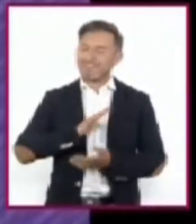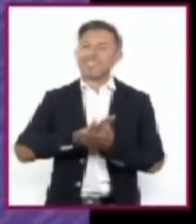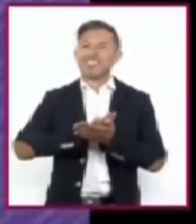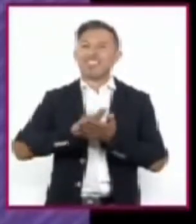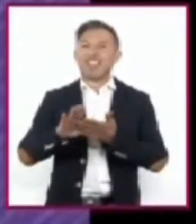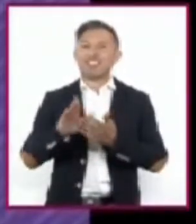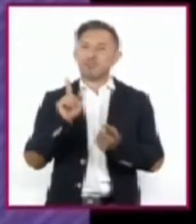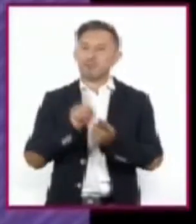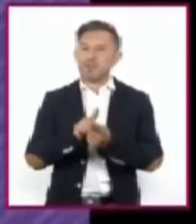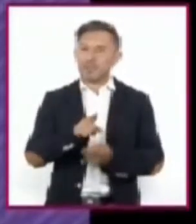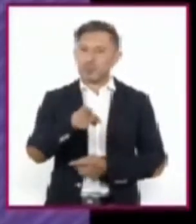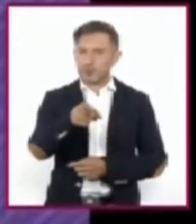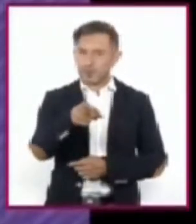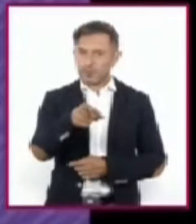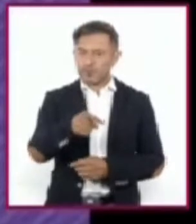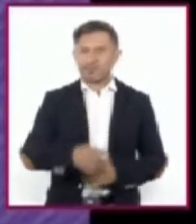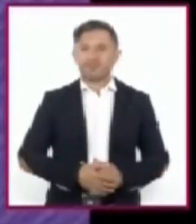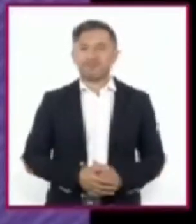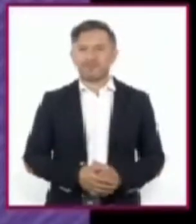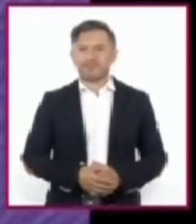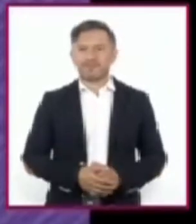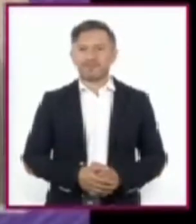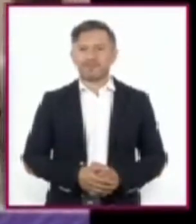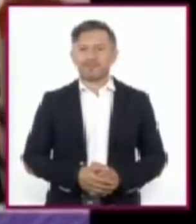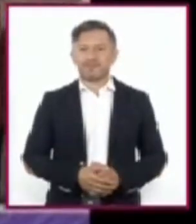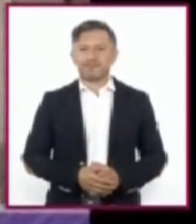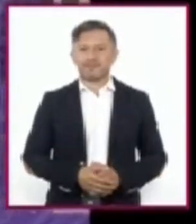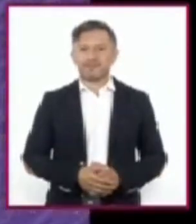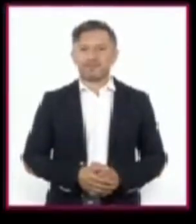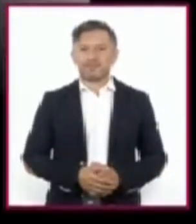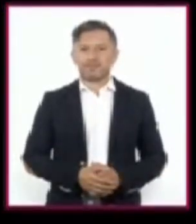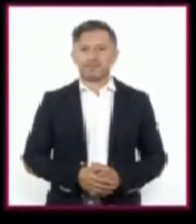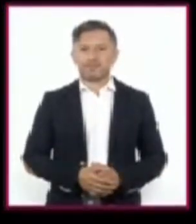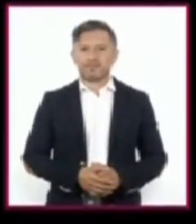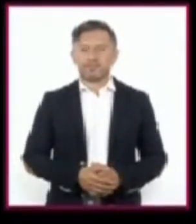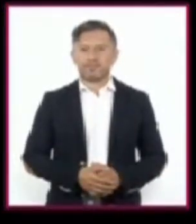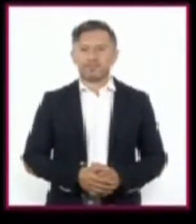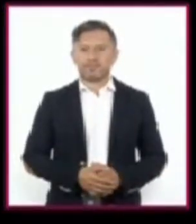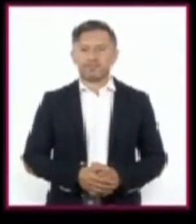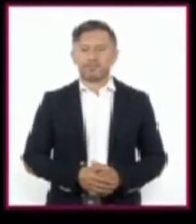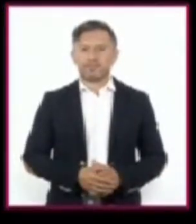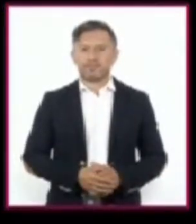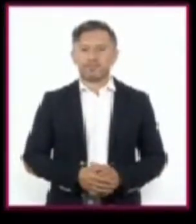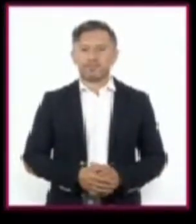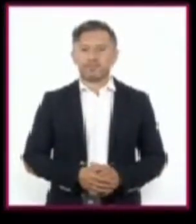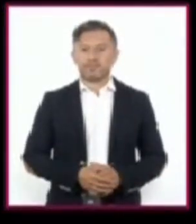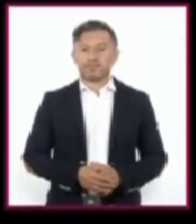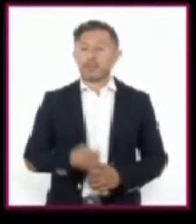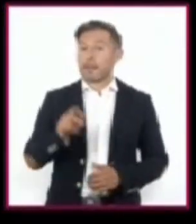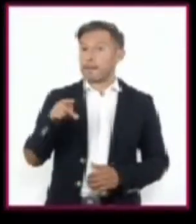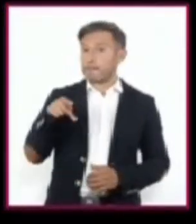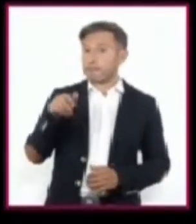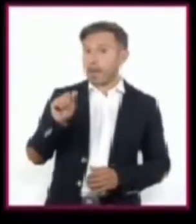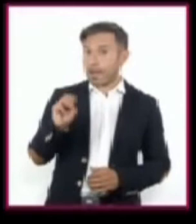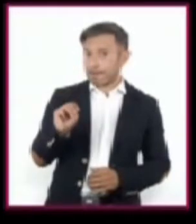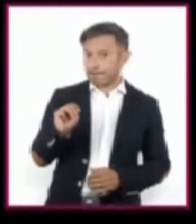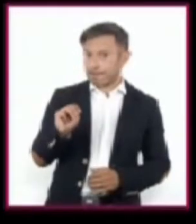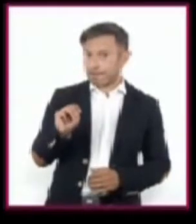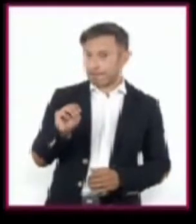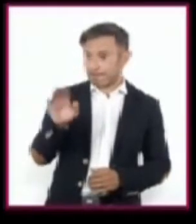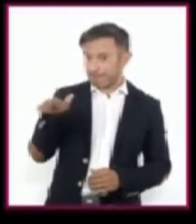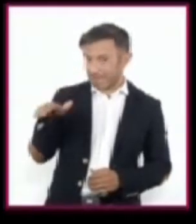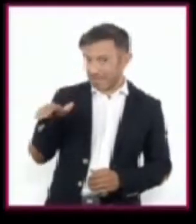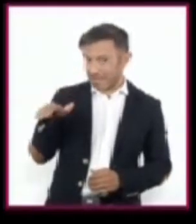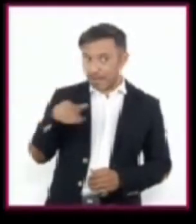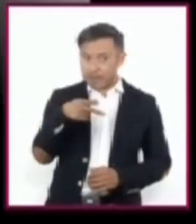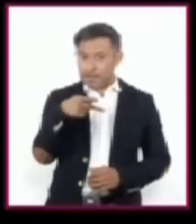Nice to meet Sam? This is Peter.